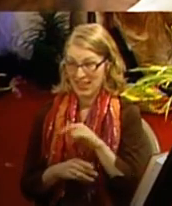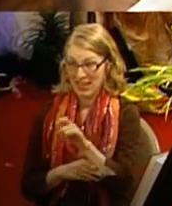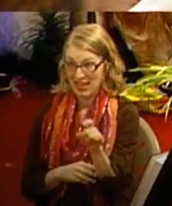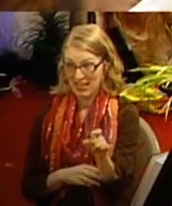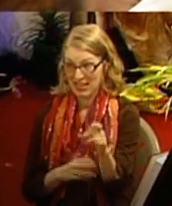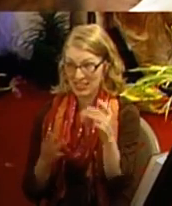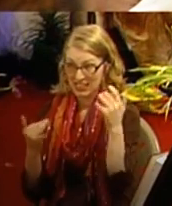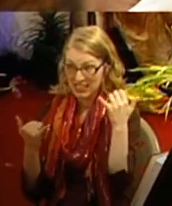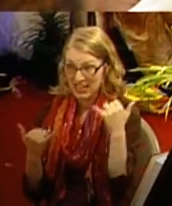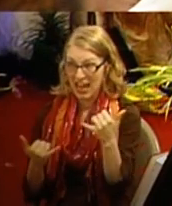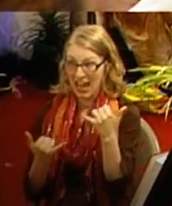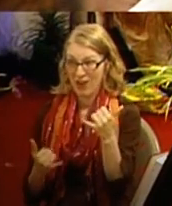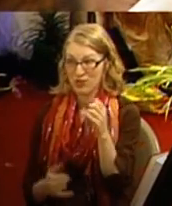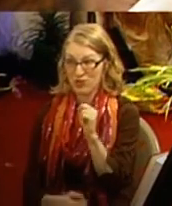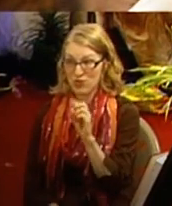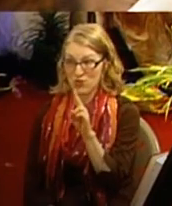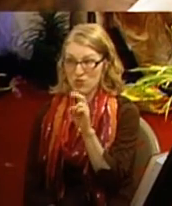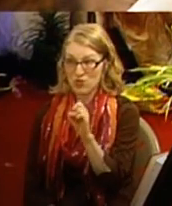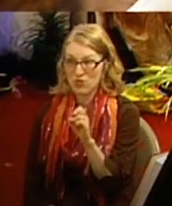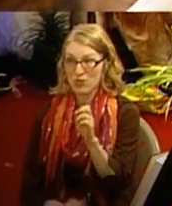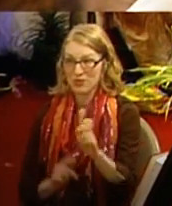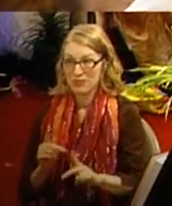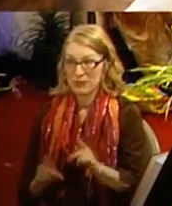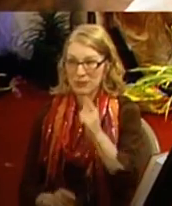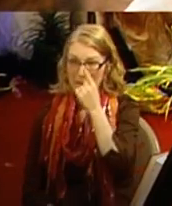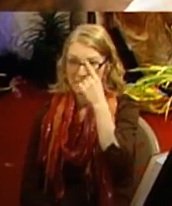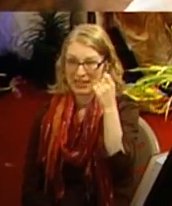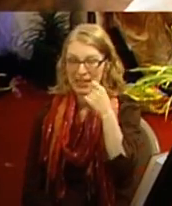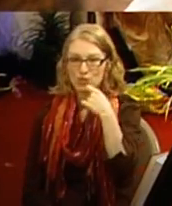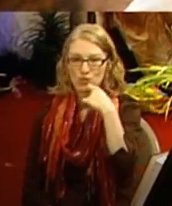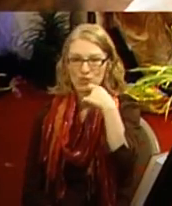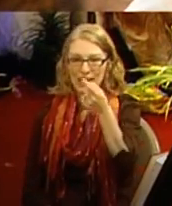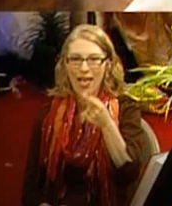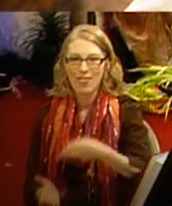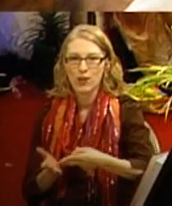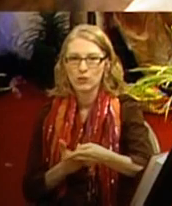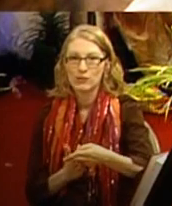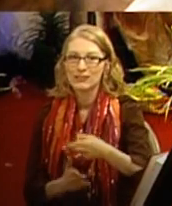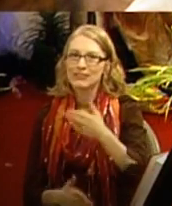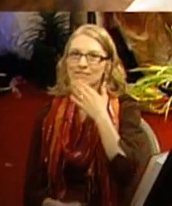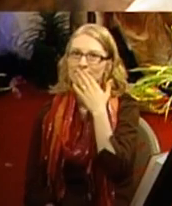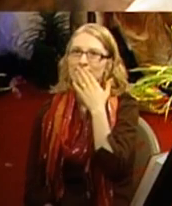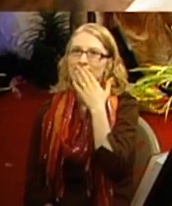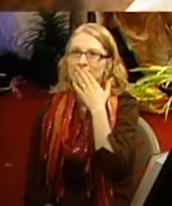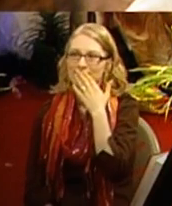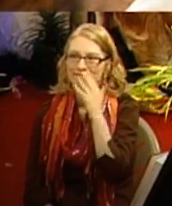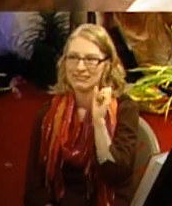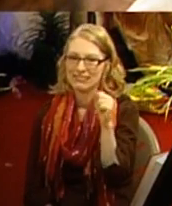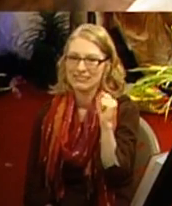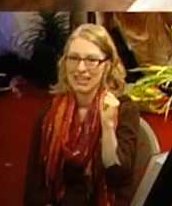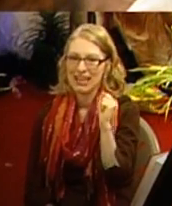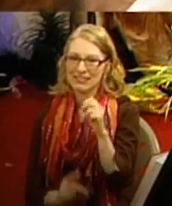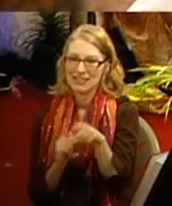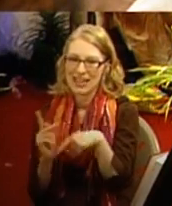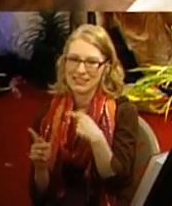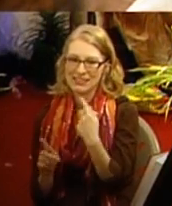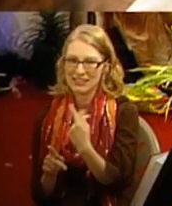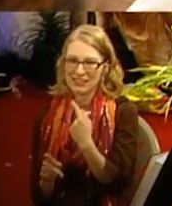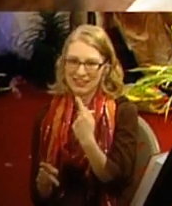Where you now sue people because they tell the truth? Oh gosh, I guess that is the kind of world we live in, isn't it,